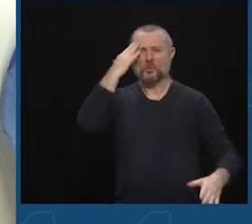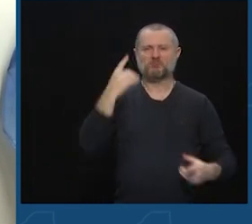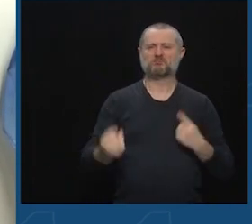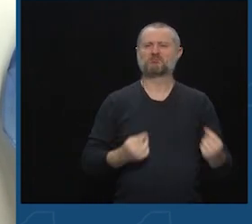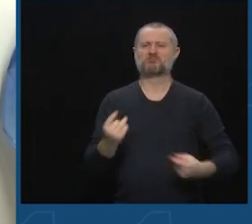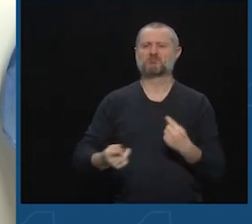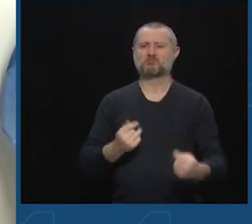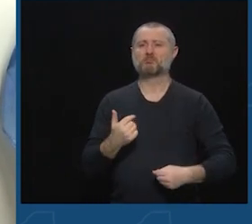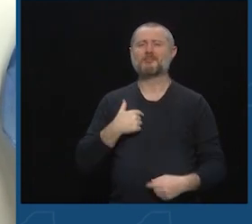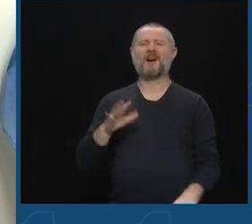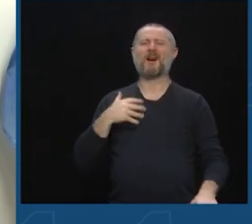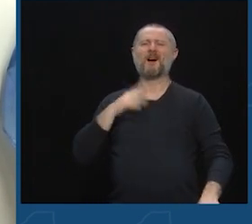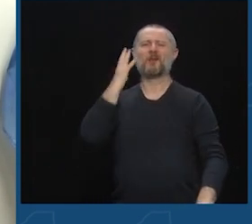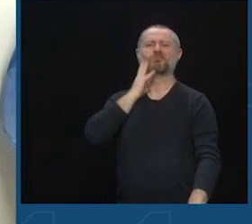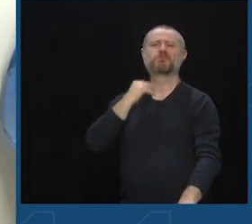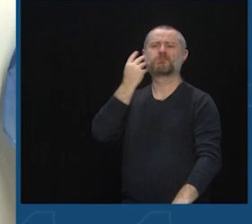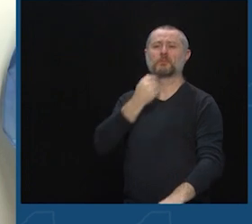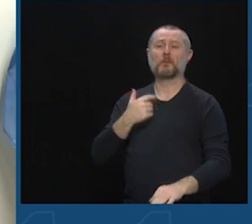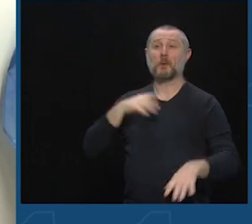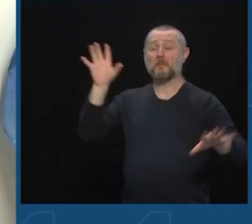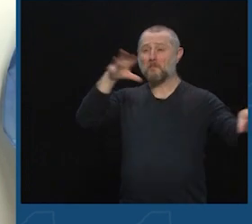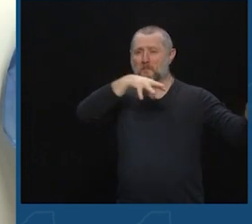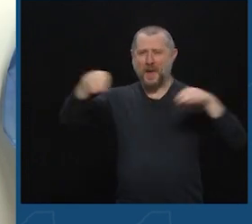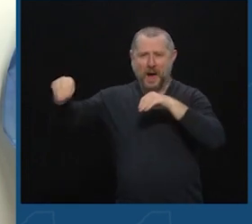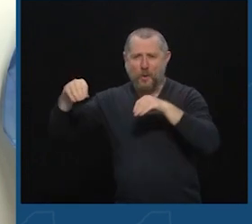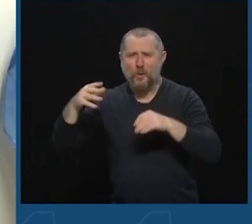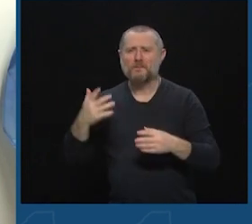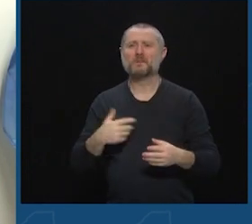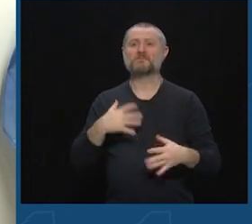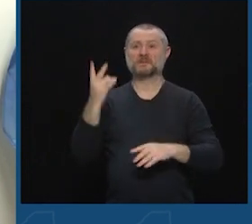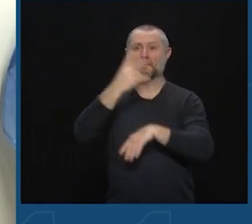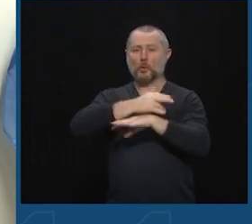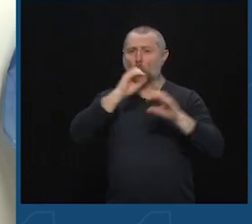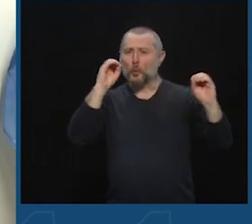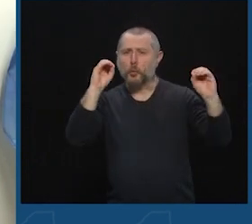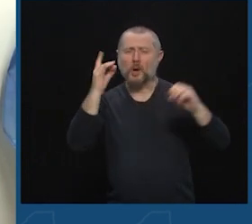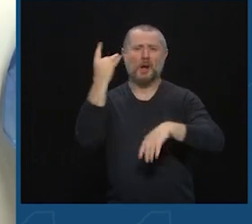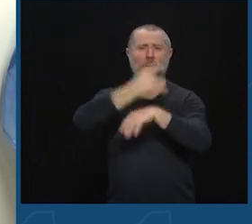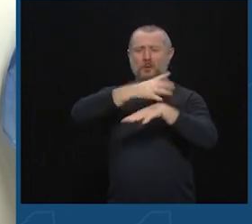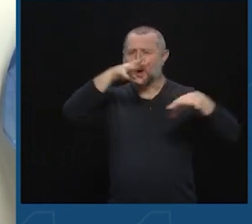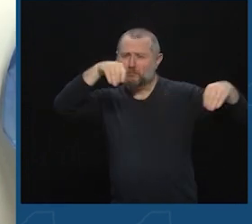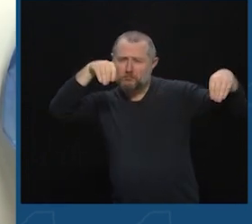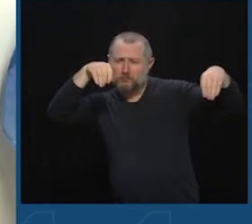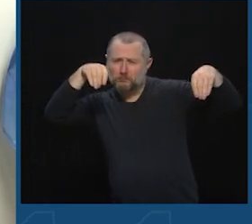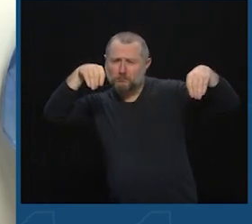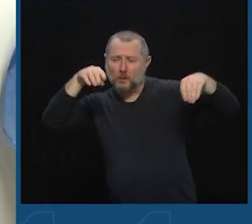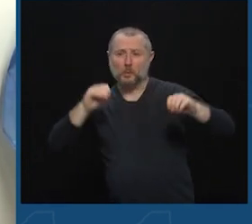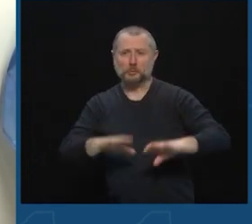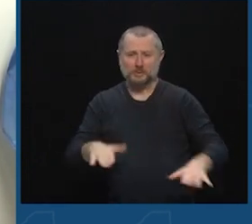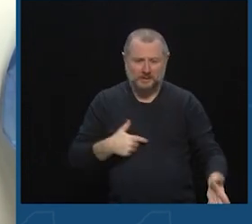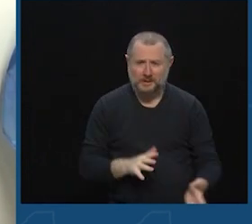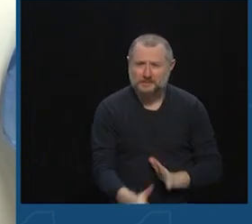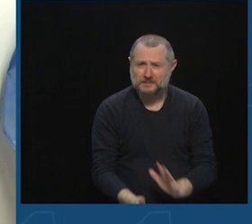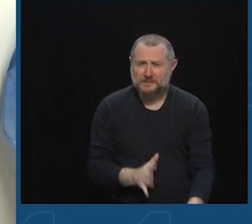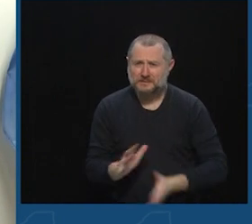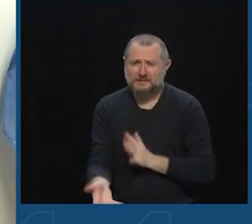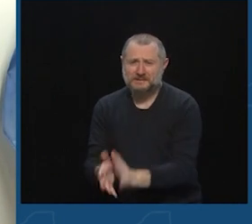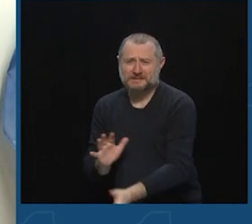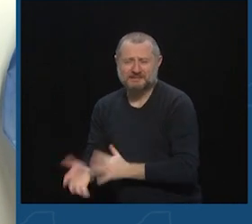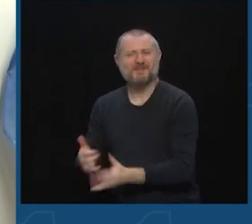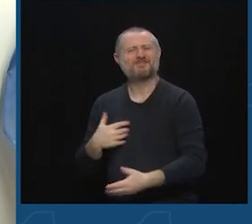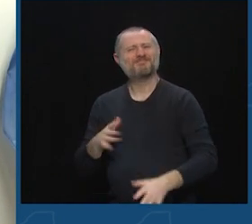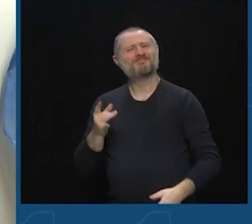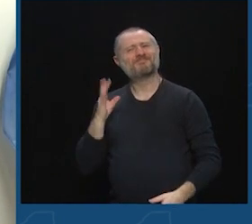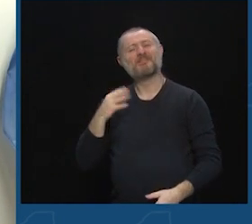power outages upwards of 7, 8 days with a couple of little kids. I know how excruciating it can be. That's why we are so intense about being